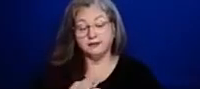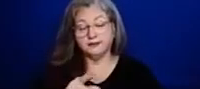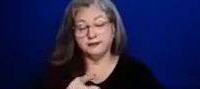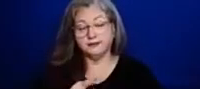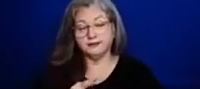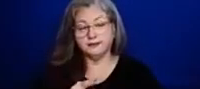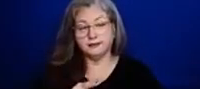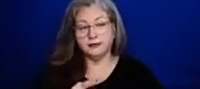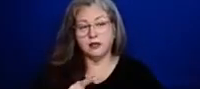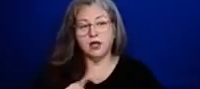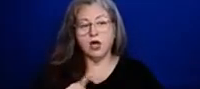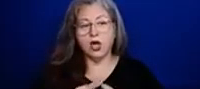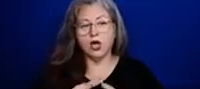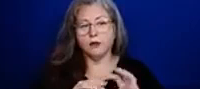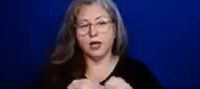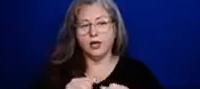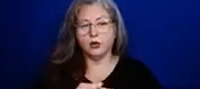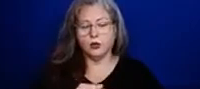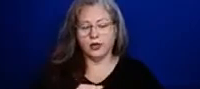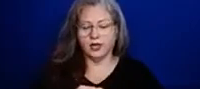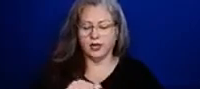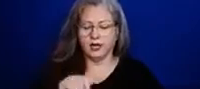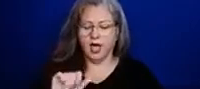of work also belongs to this